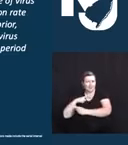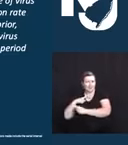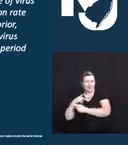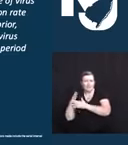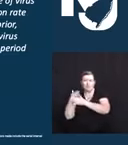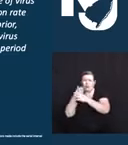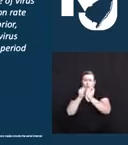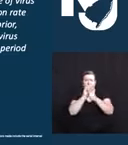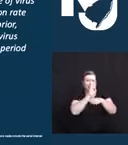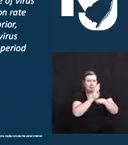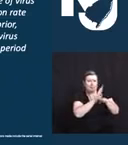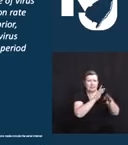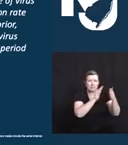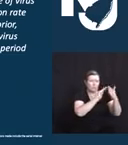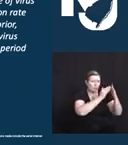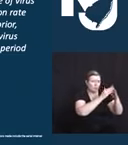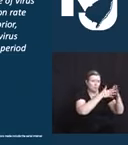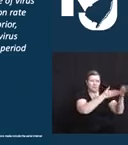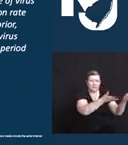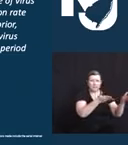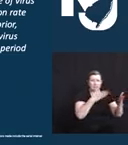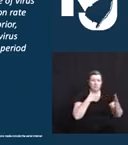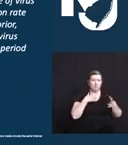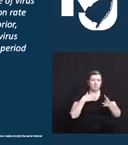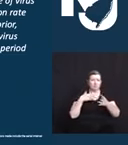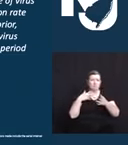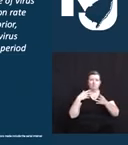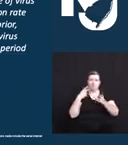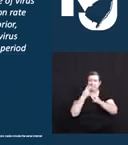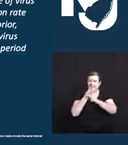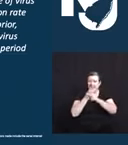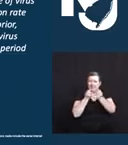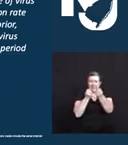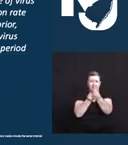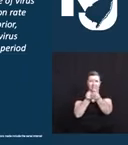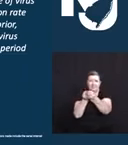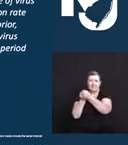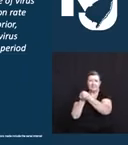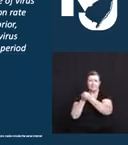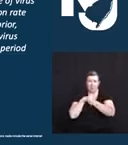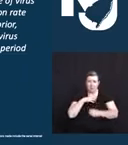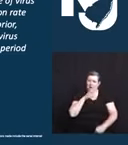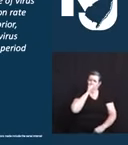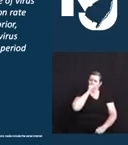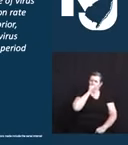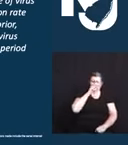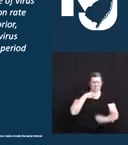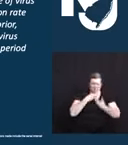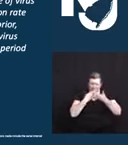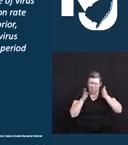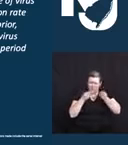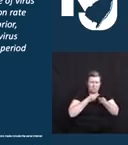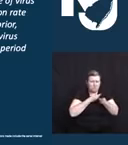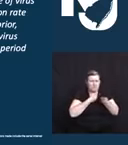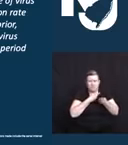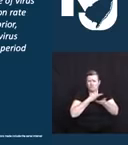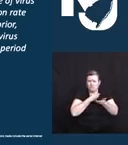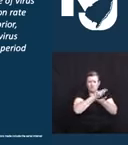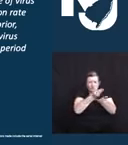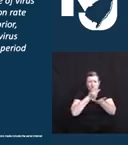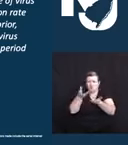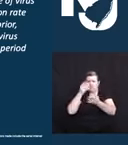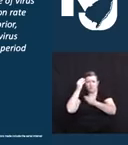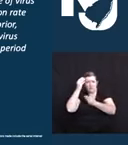the healthcare advocates and community, with the millions of folks who have watched us over time. We're an open